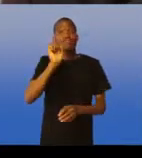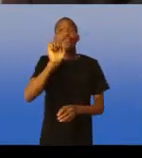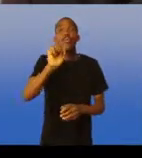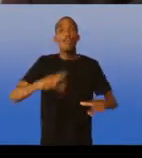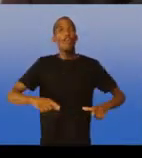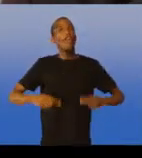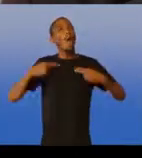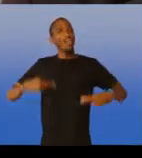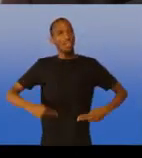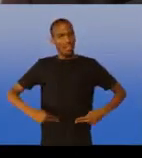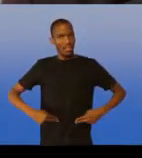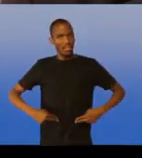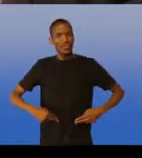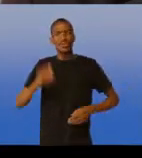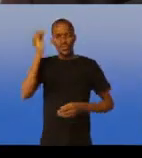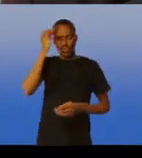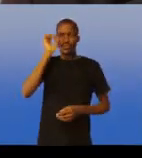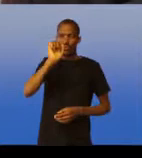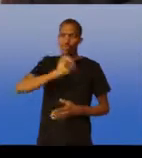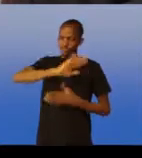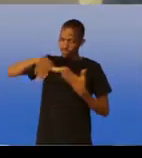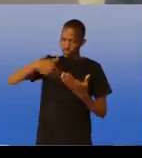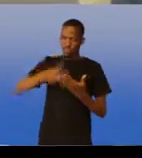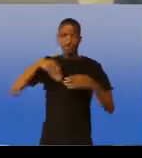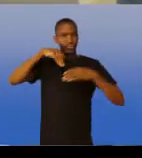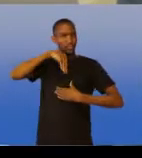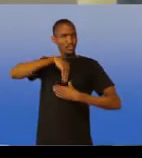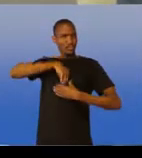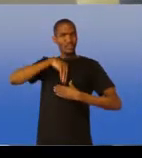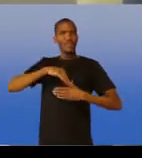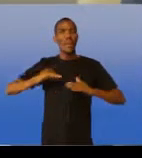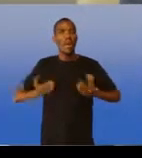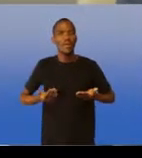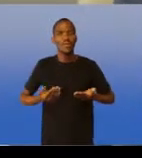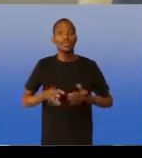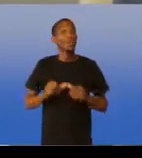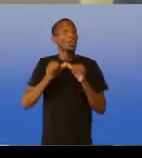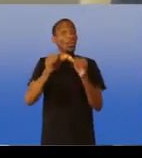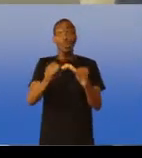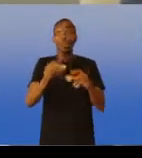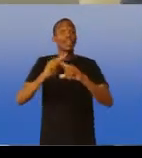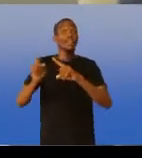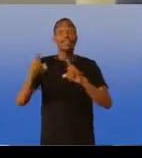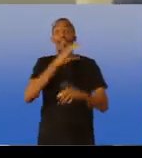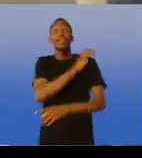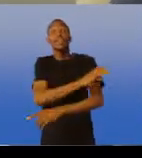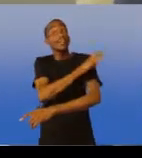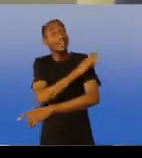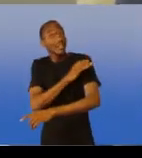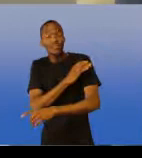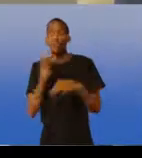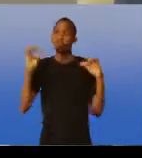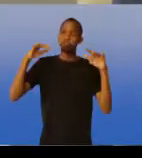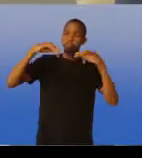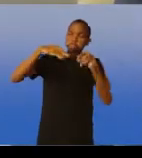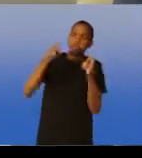gago jo thehela. We continue in different clinics and in different